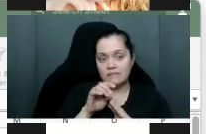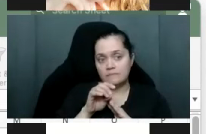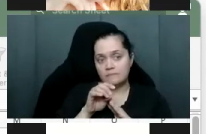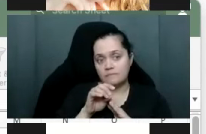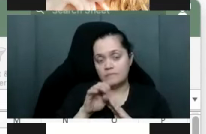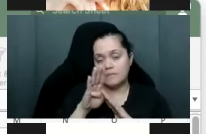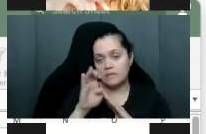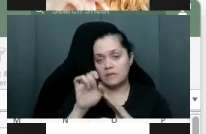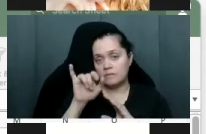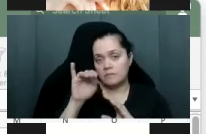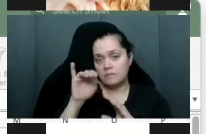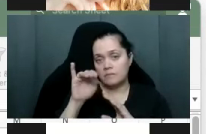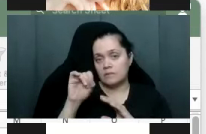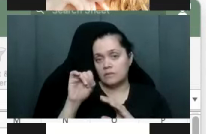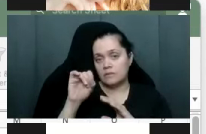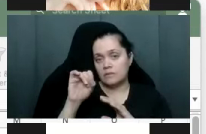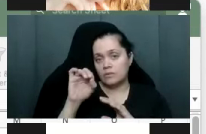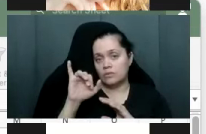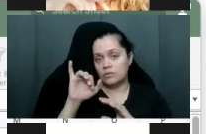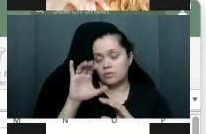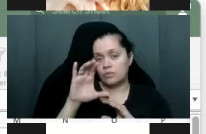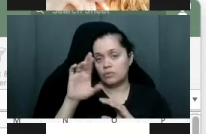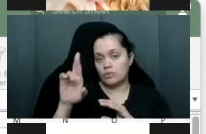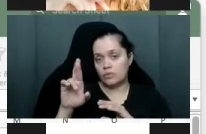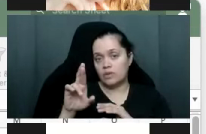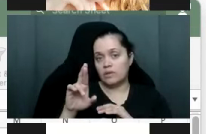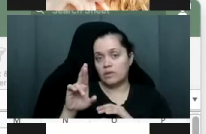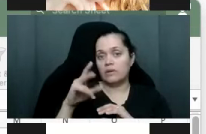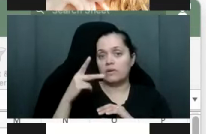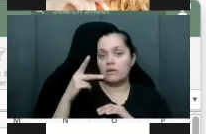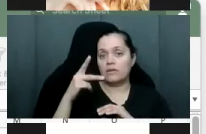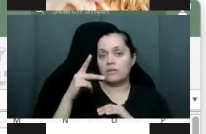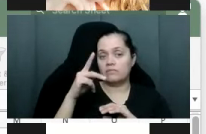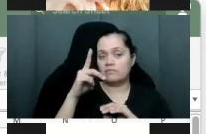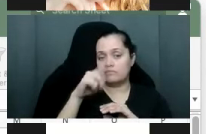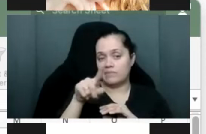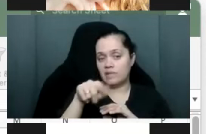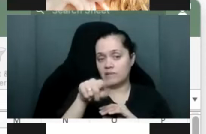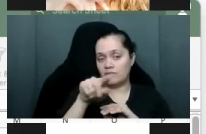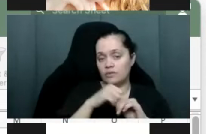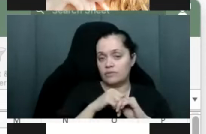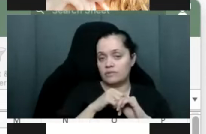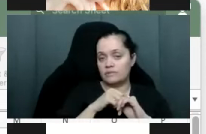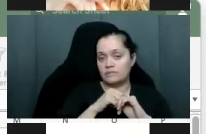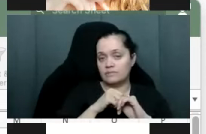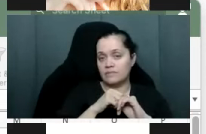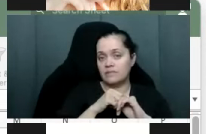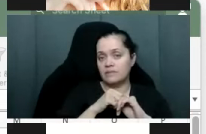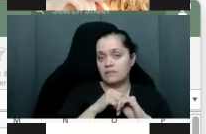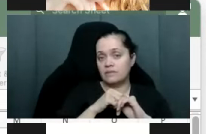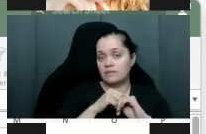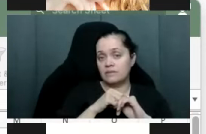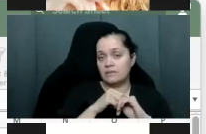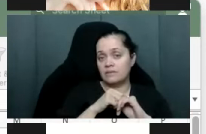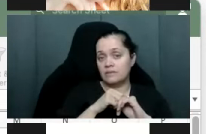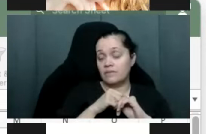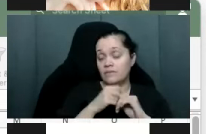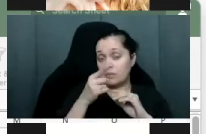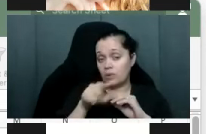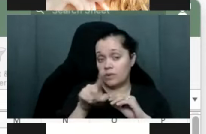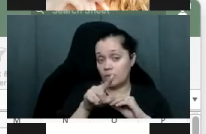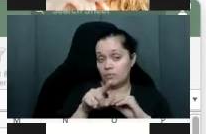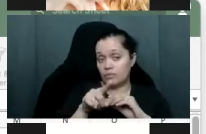Belize, Costa Rica, Lake Maracaibo, Managua, Paramaribo, Sao Paulo, Quito, Baja Peninsula, Yucatan Peninsula, if you choose one of